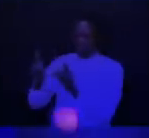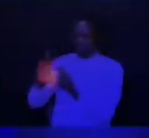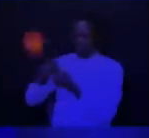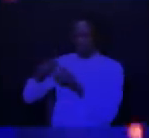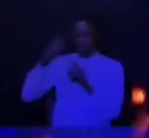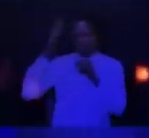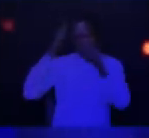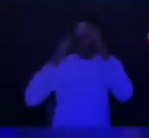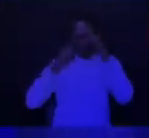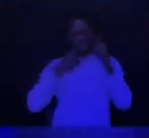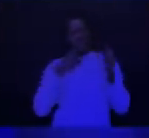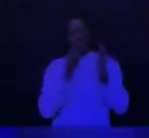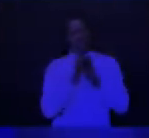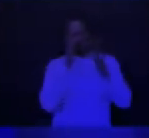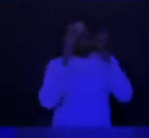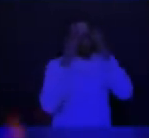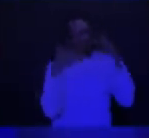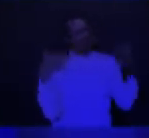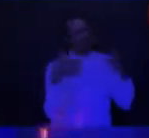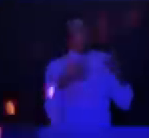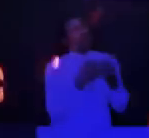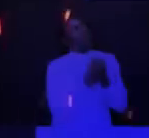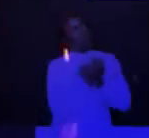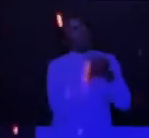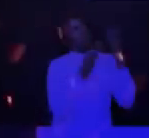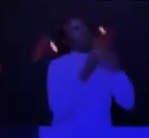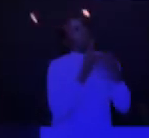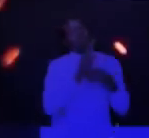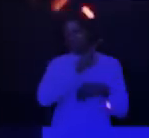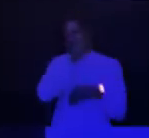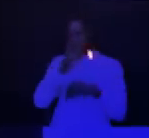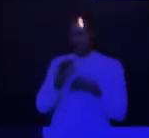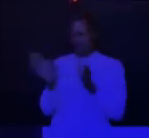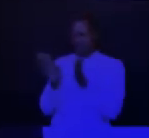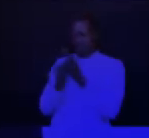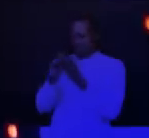have for God, I moved away from